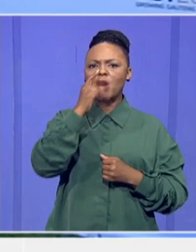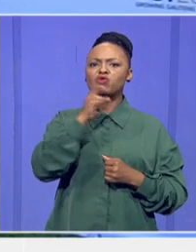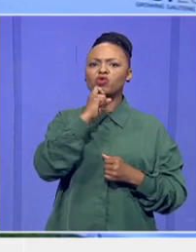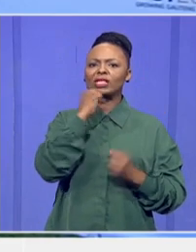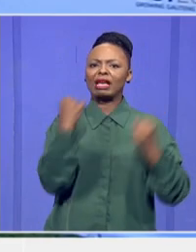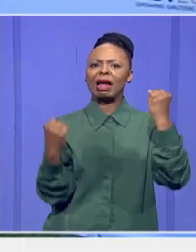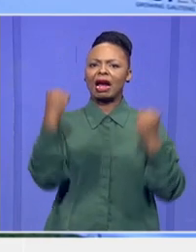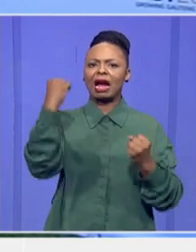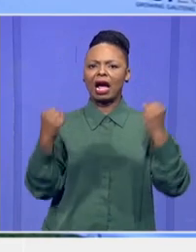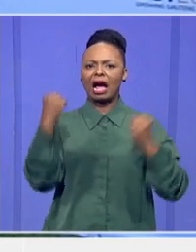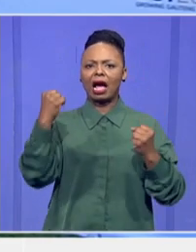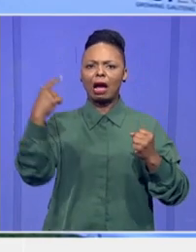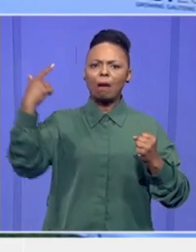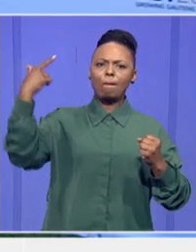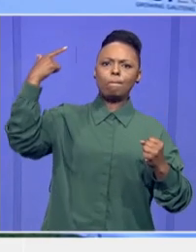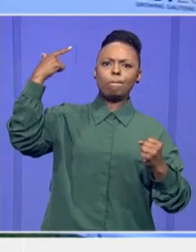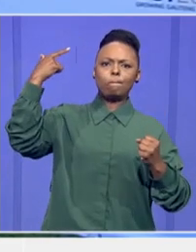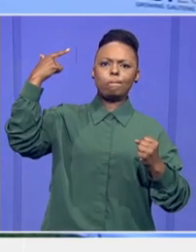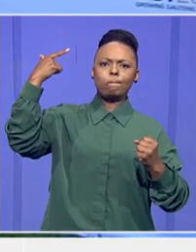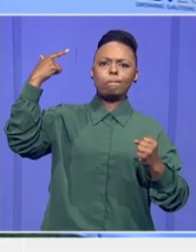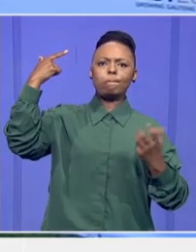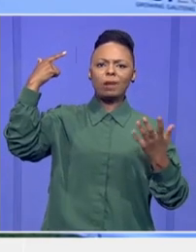and